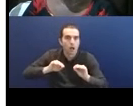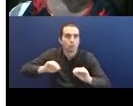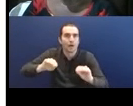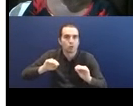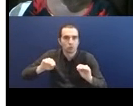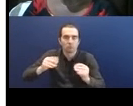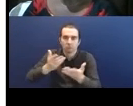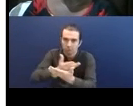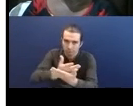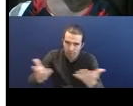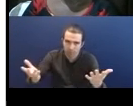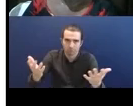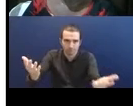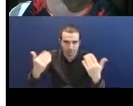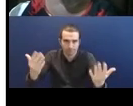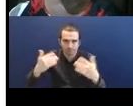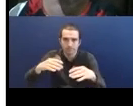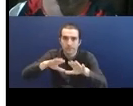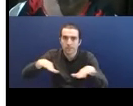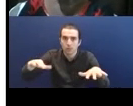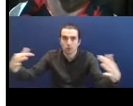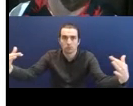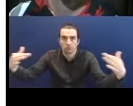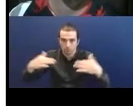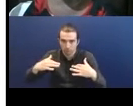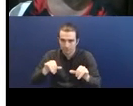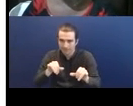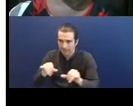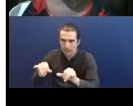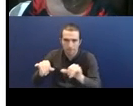grow side by side to the benefit of all.